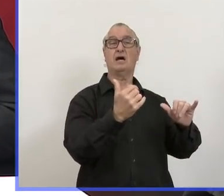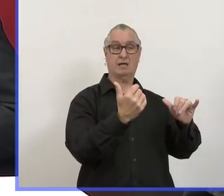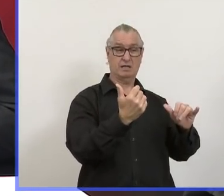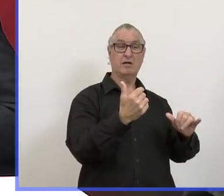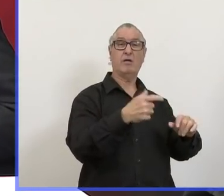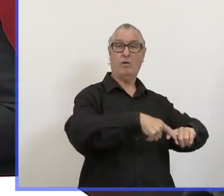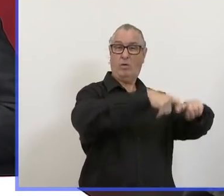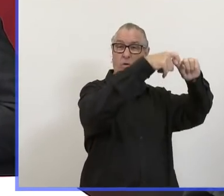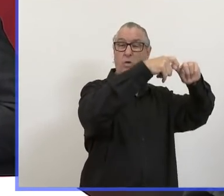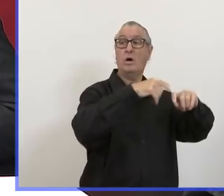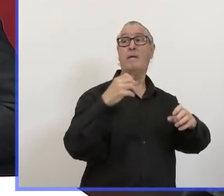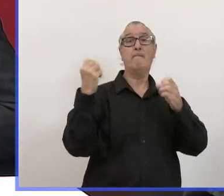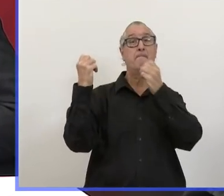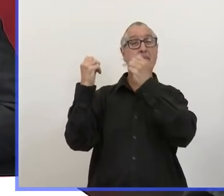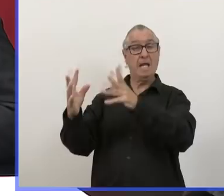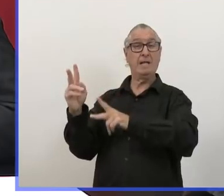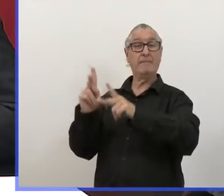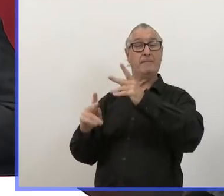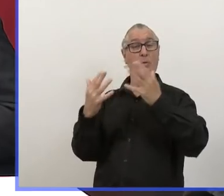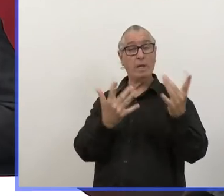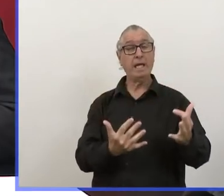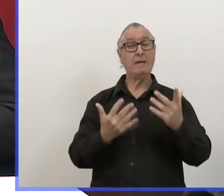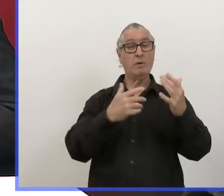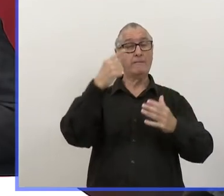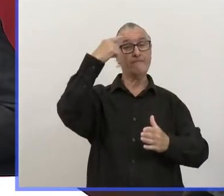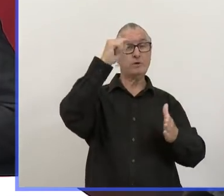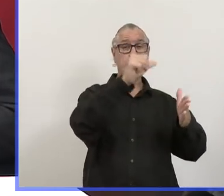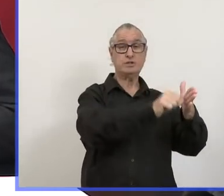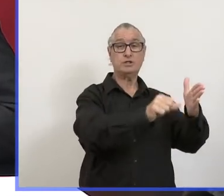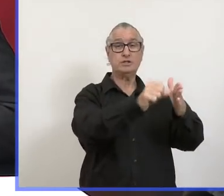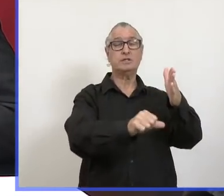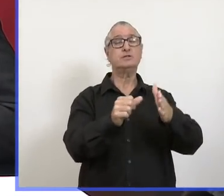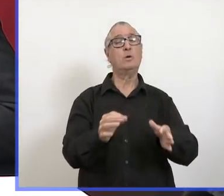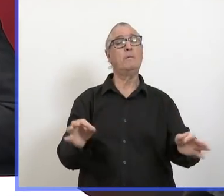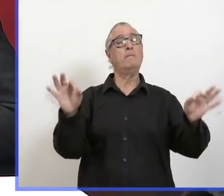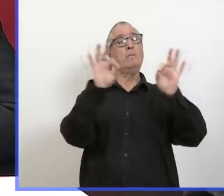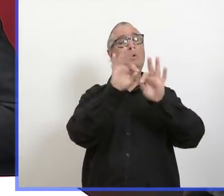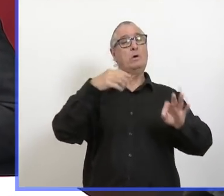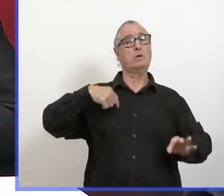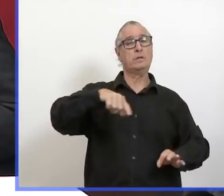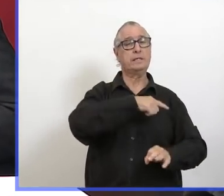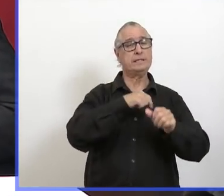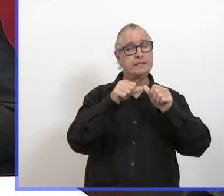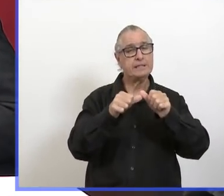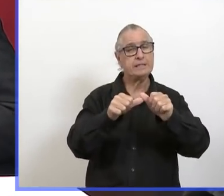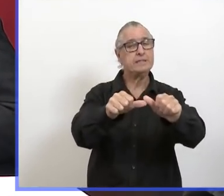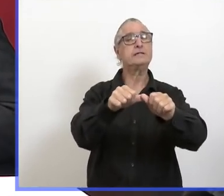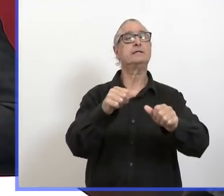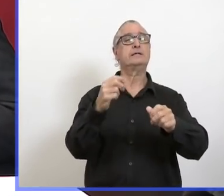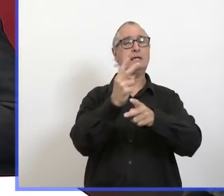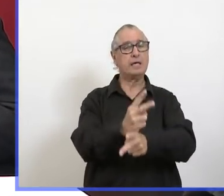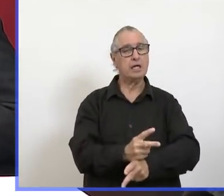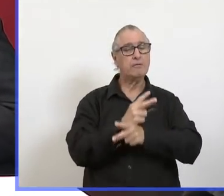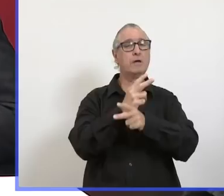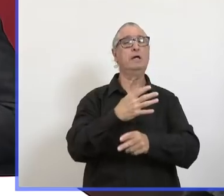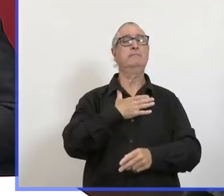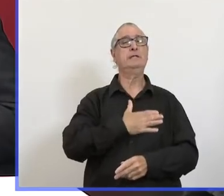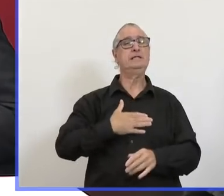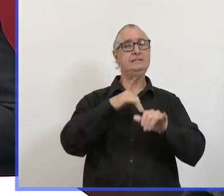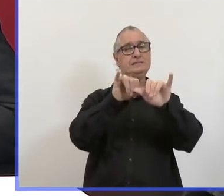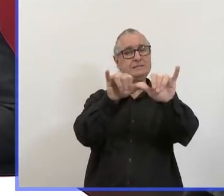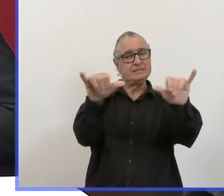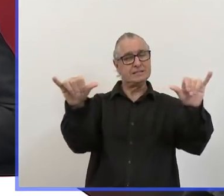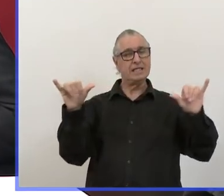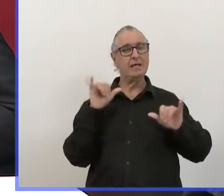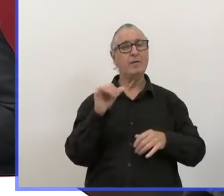home, limit our interactions, limit our close contacts with people. If you're sick, stay at home, go get tested, isolate your family until that test result